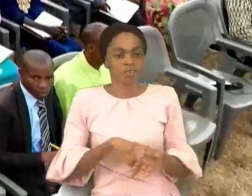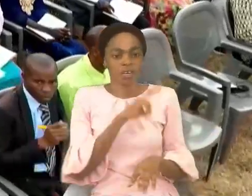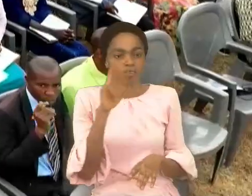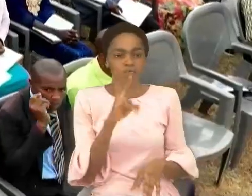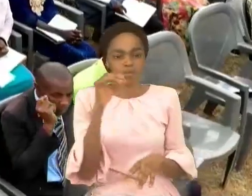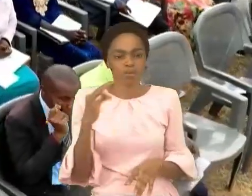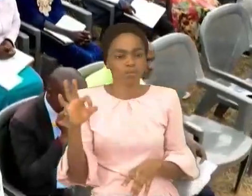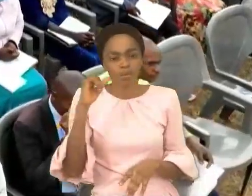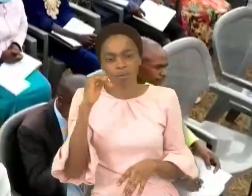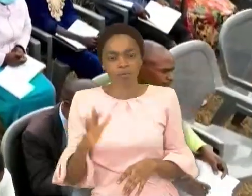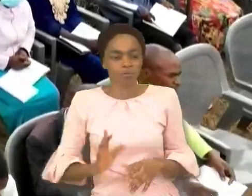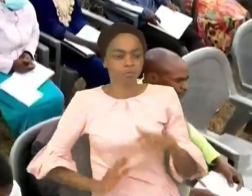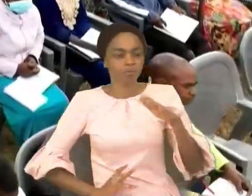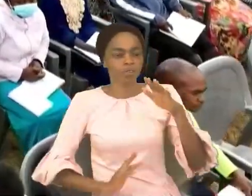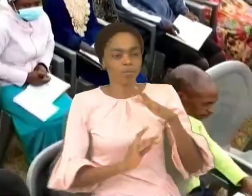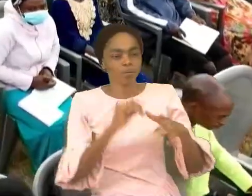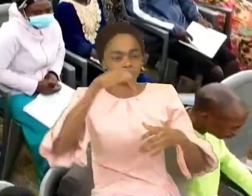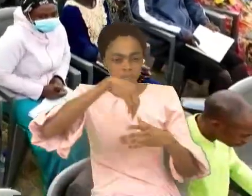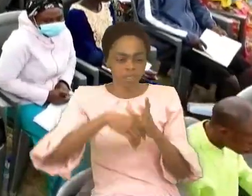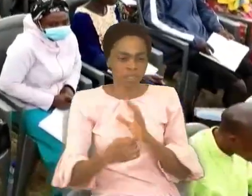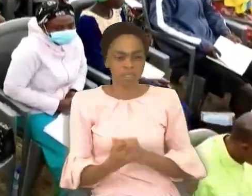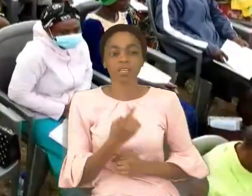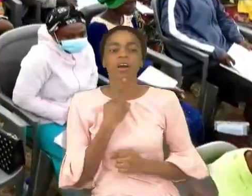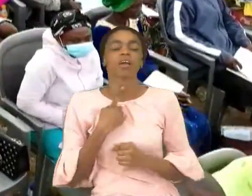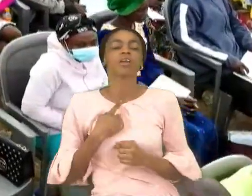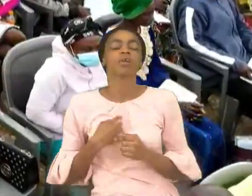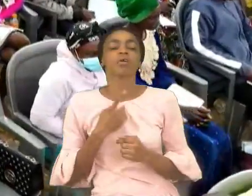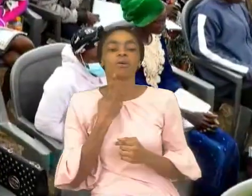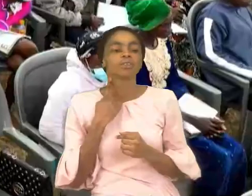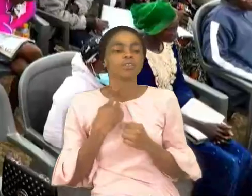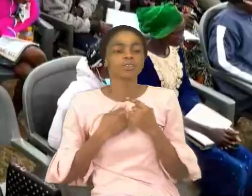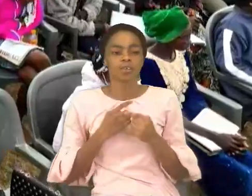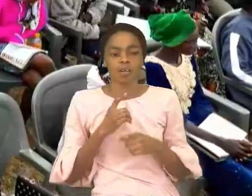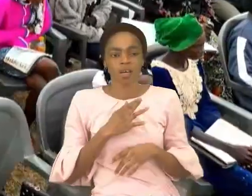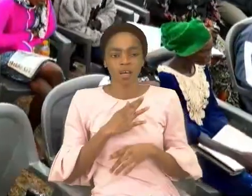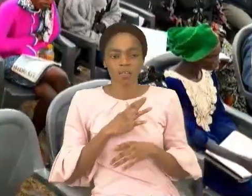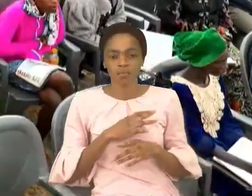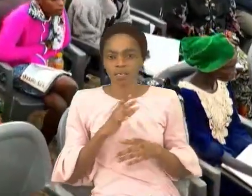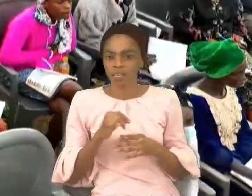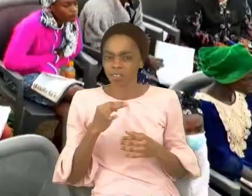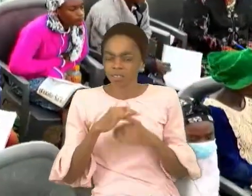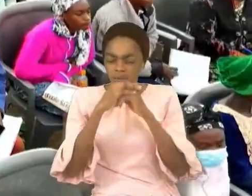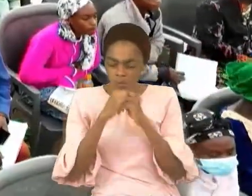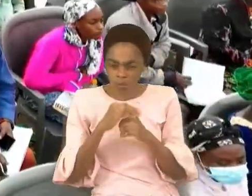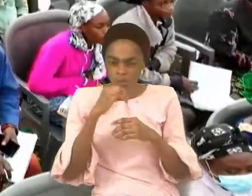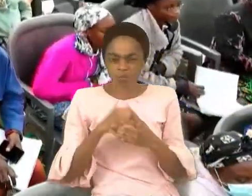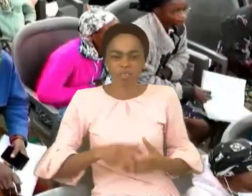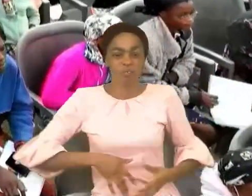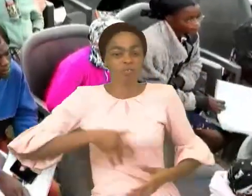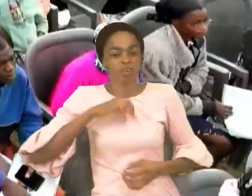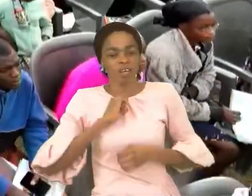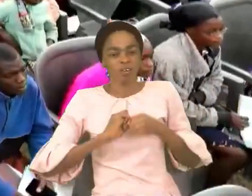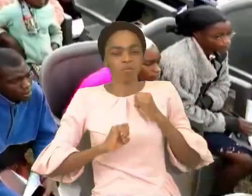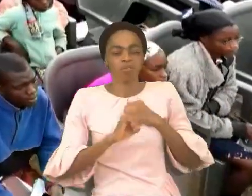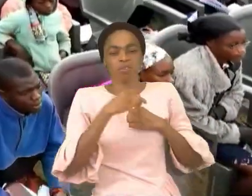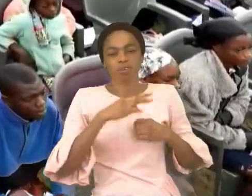worship the feeling of their body, the emotion of their body, the pleasure of their body, the pleasure of the day and the pleasure